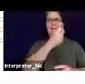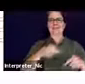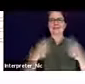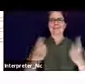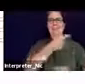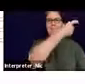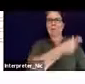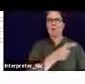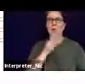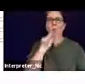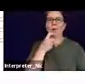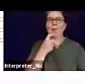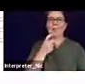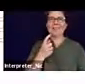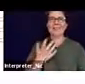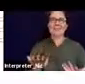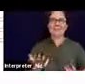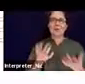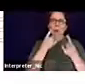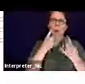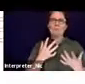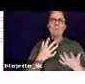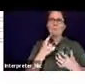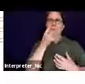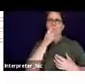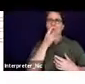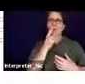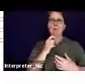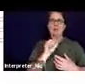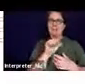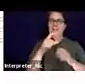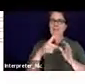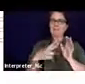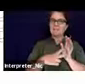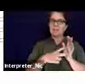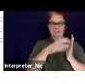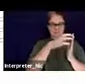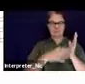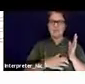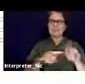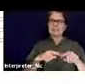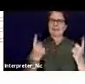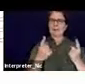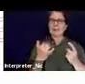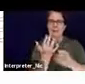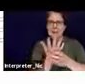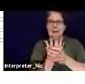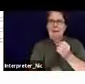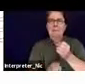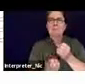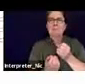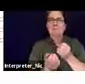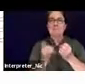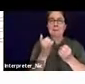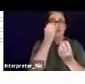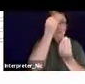And often they may have what I call differences in their CV, again, we're going to come on to this, perhaps a gap in their education, they may have